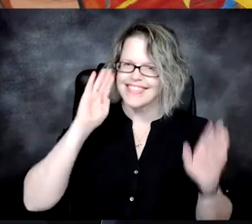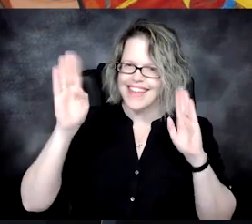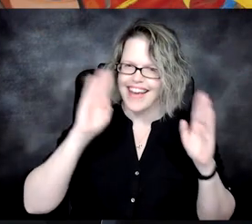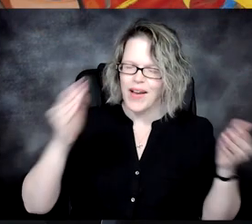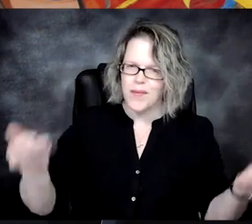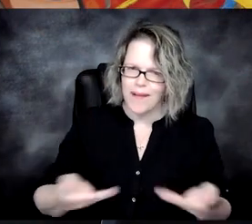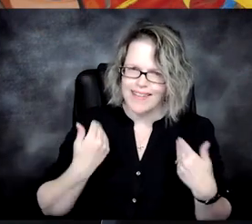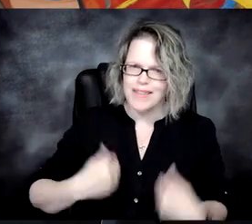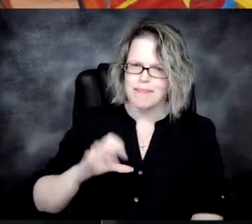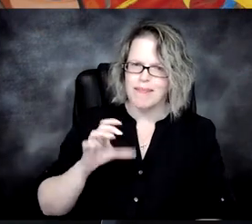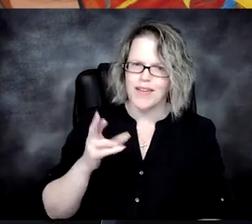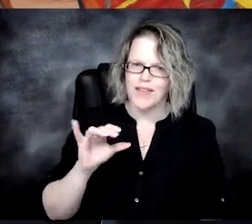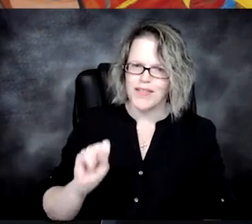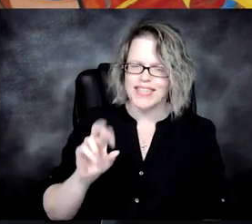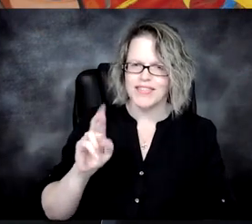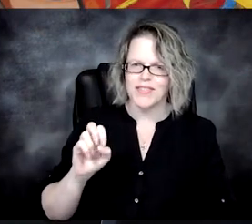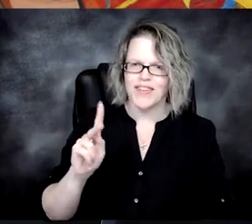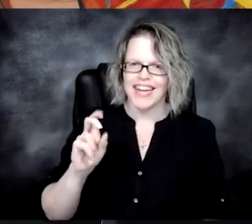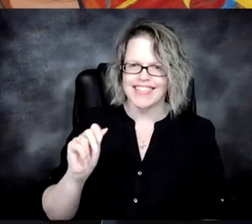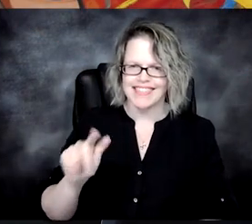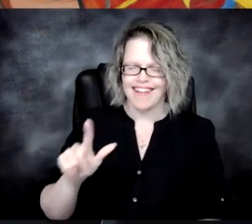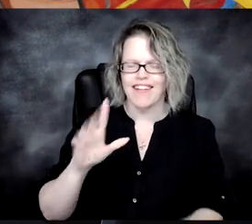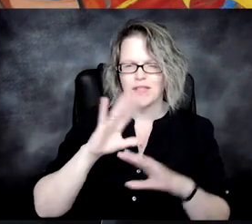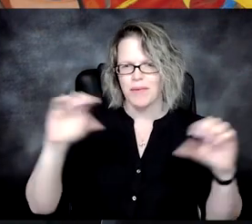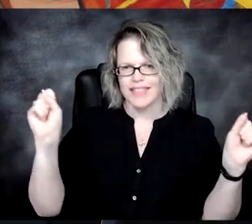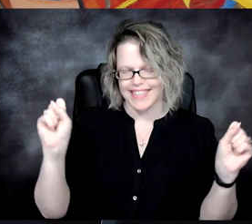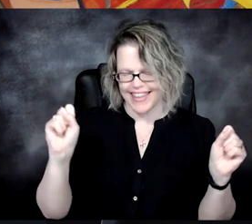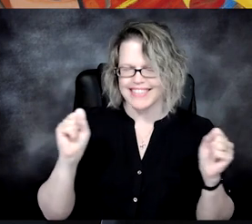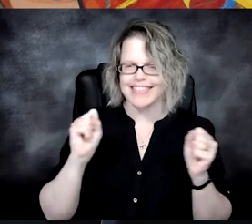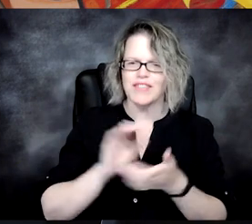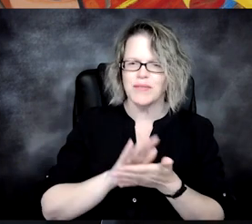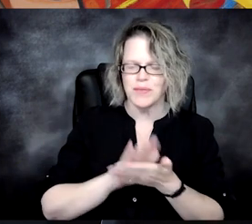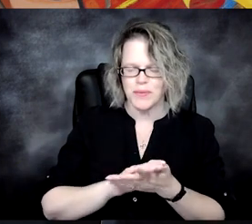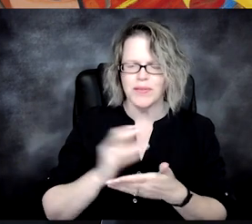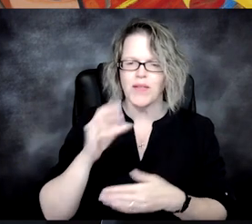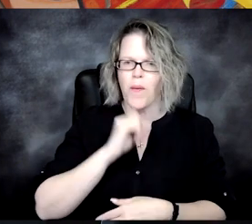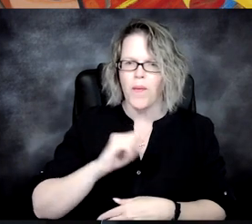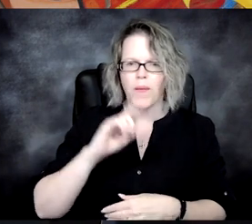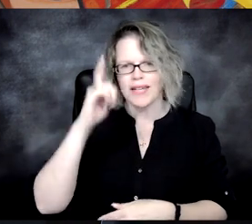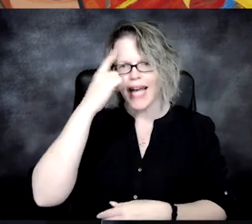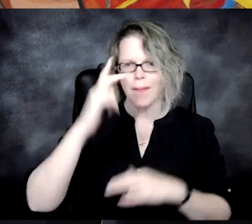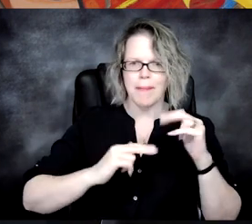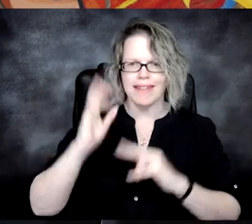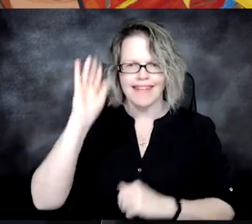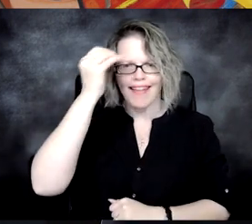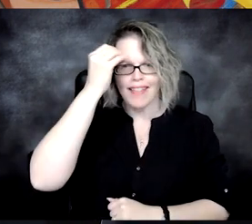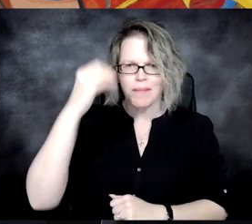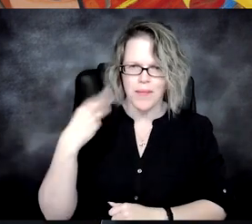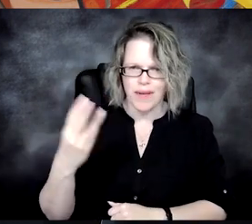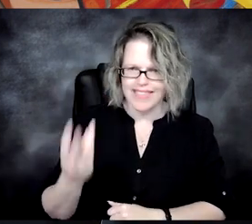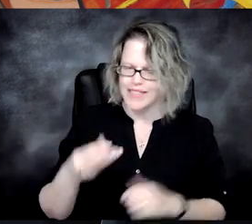Hi, welcome. I am Chris Reykdal, Superintendent of Public Instruction, coming to you from the old Capitol Building in Olympia, Washington. Welcome